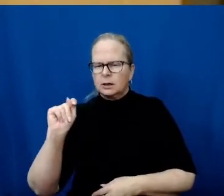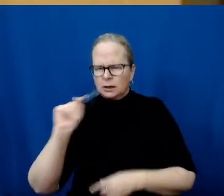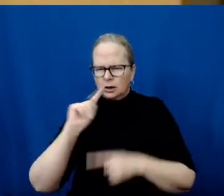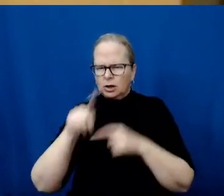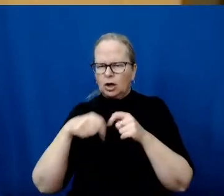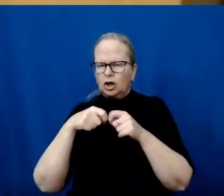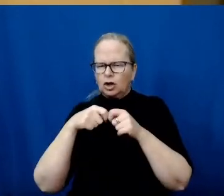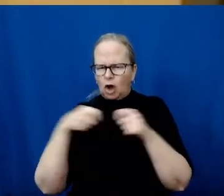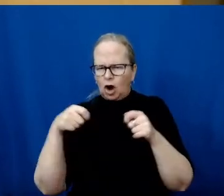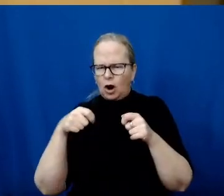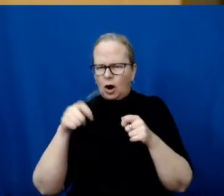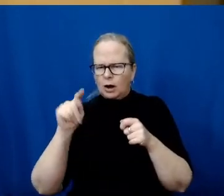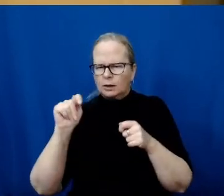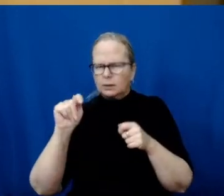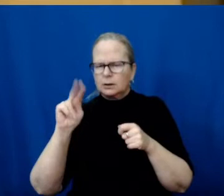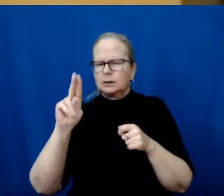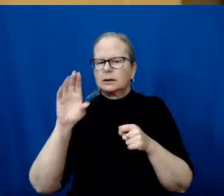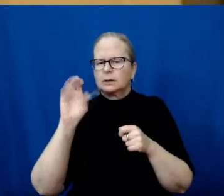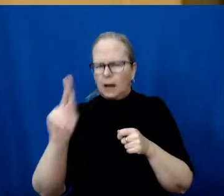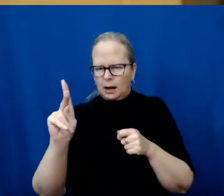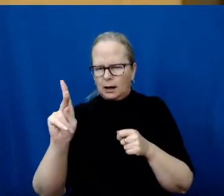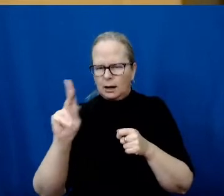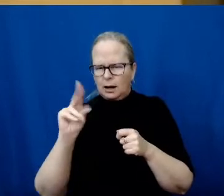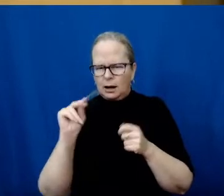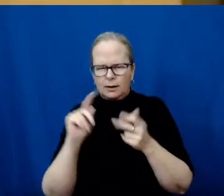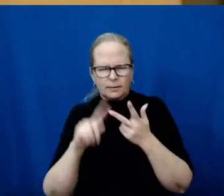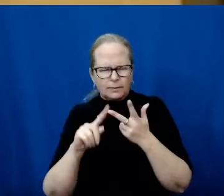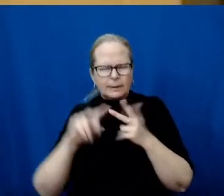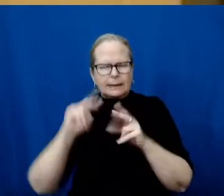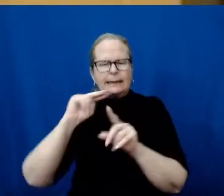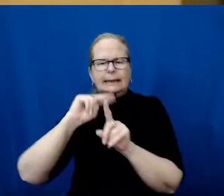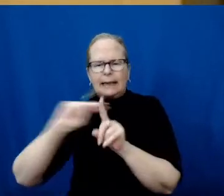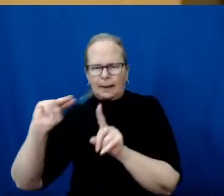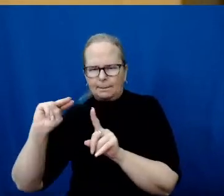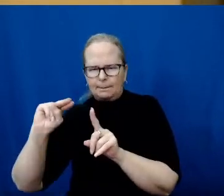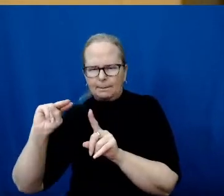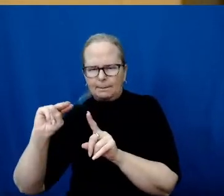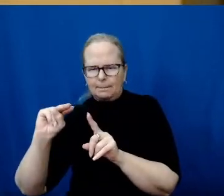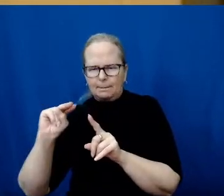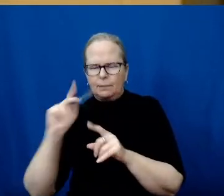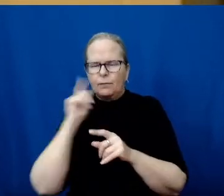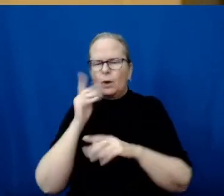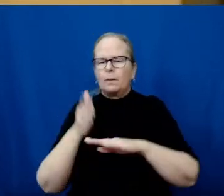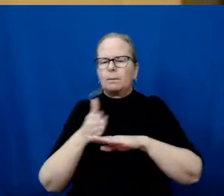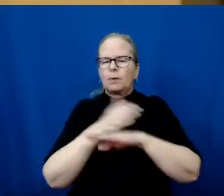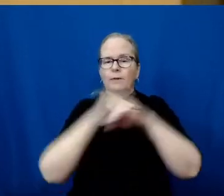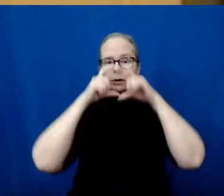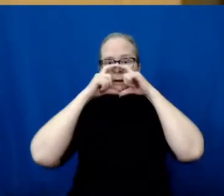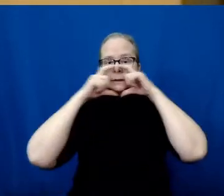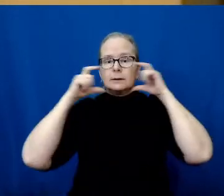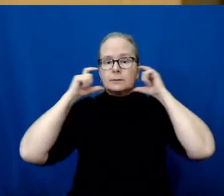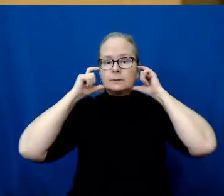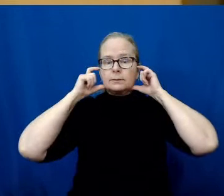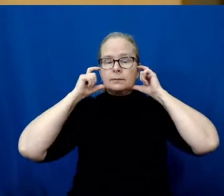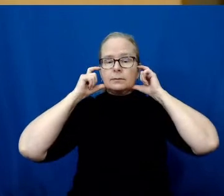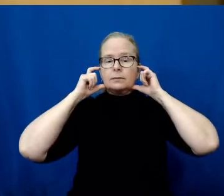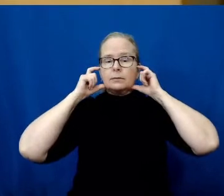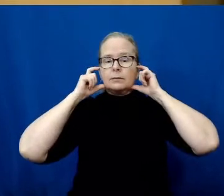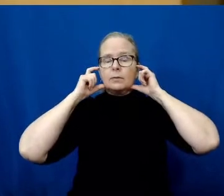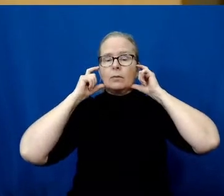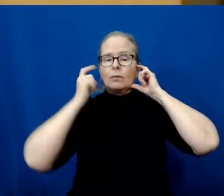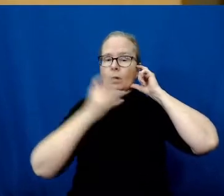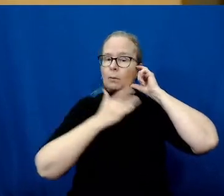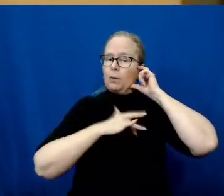those masks. So those are the two things I would do with the provincially provided masks. And I would encourage the province to